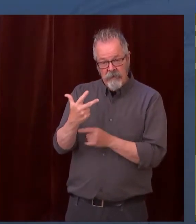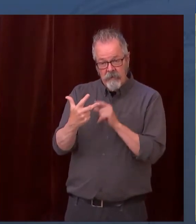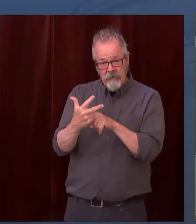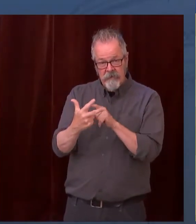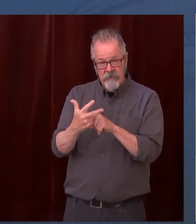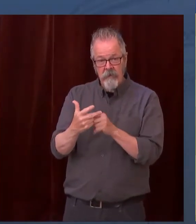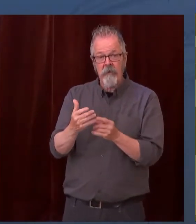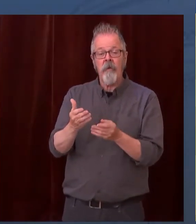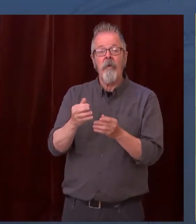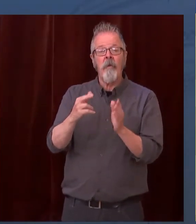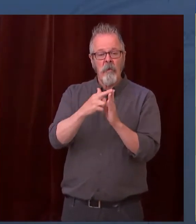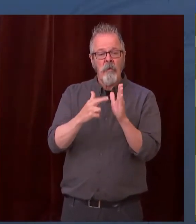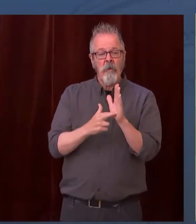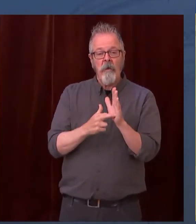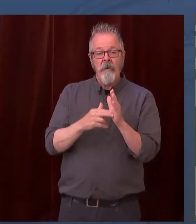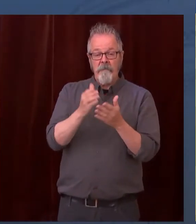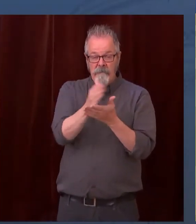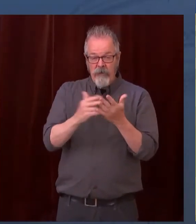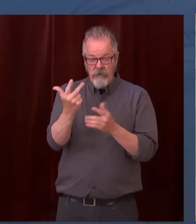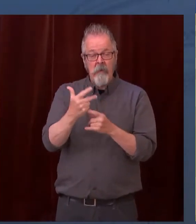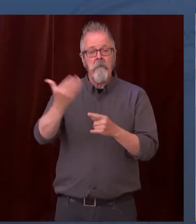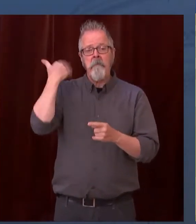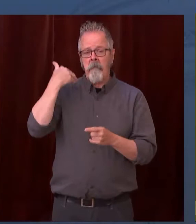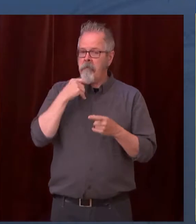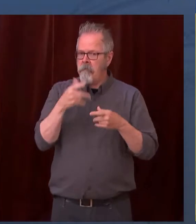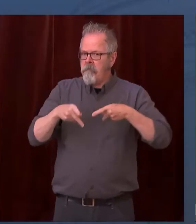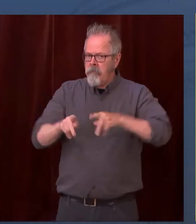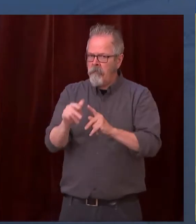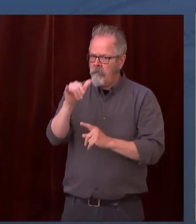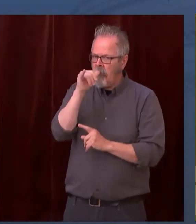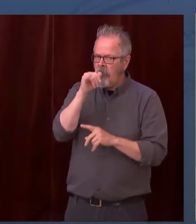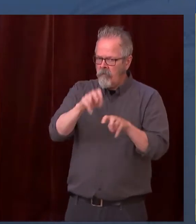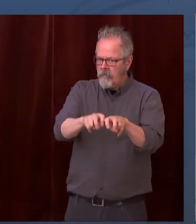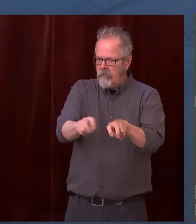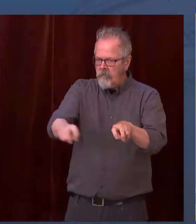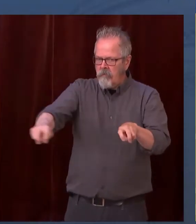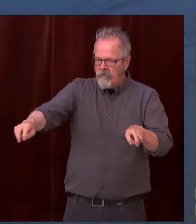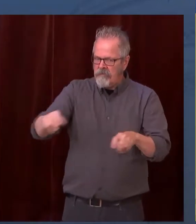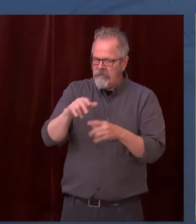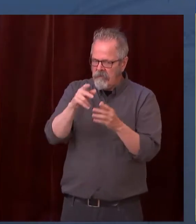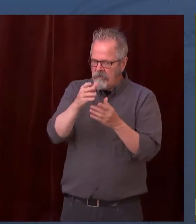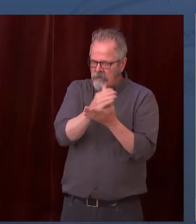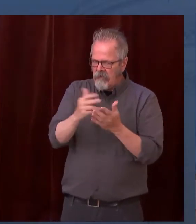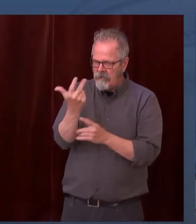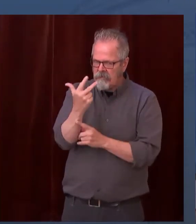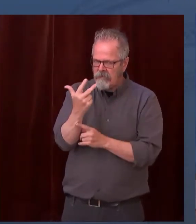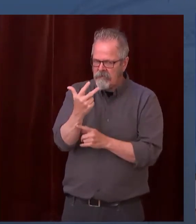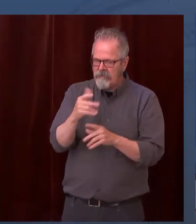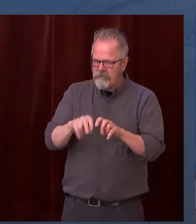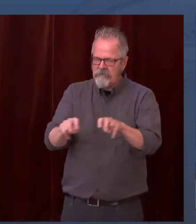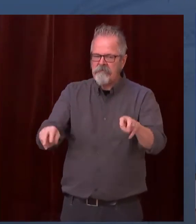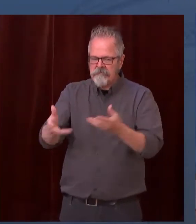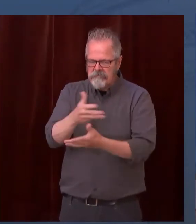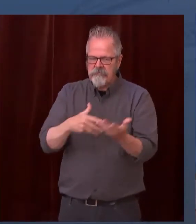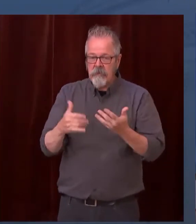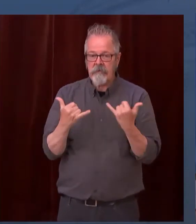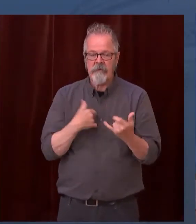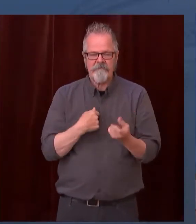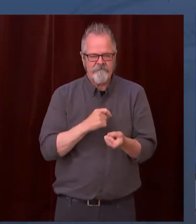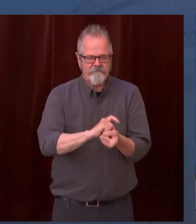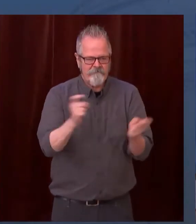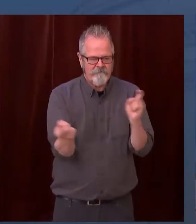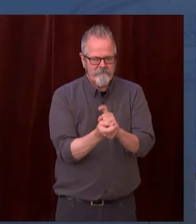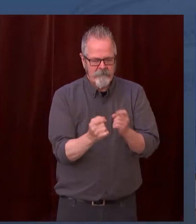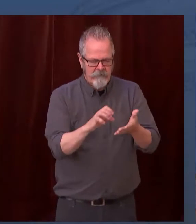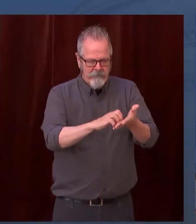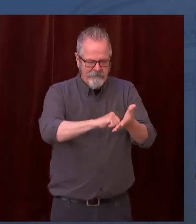top, and the establishment must follow all of the restaurant and tavern health requirements. We're trying to eliminate the